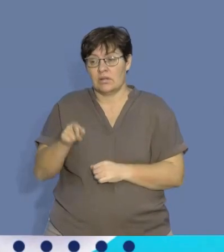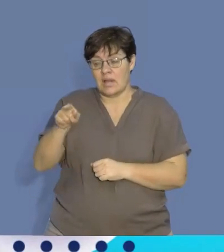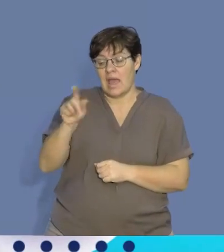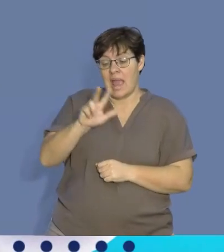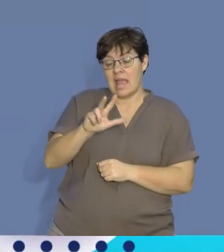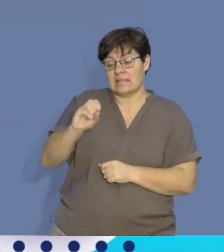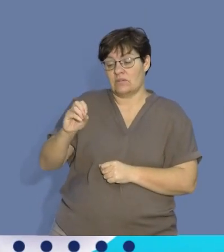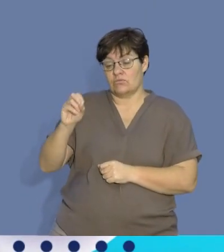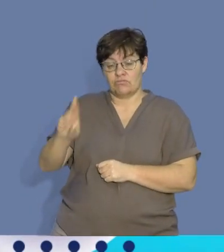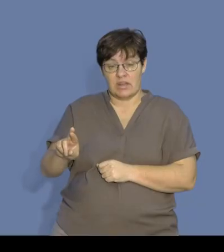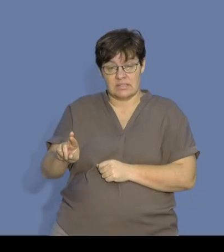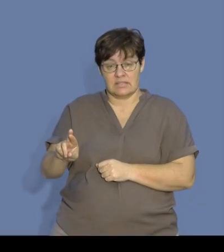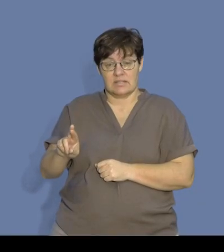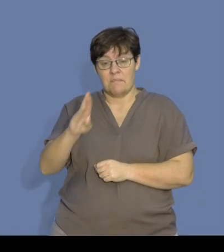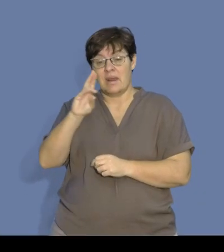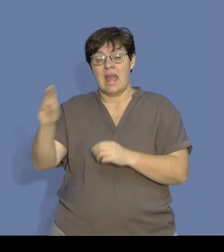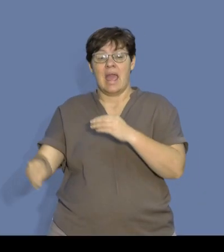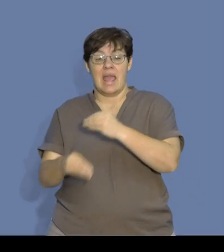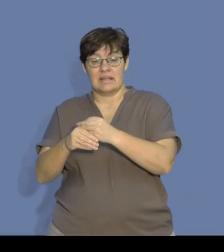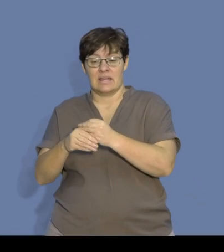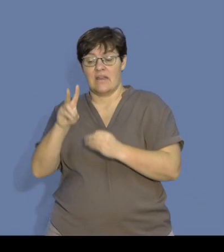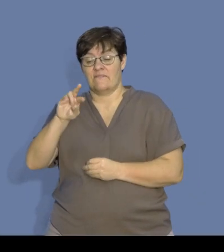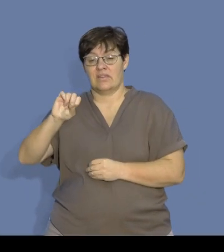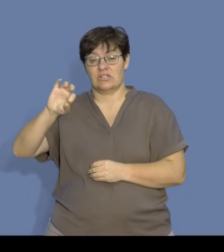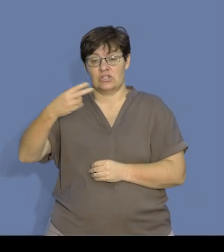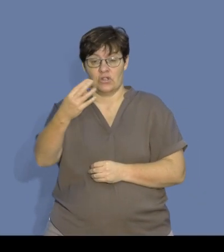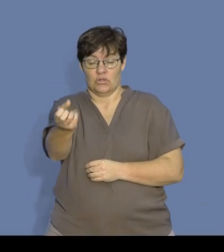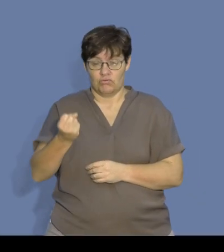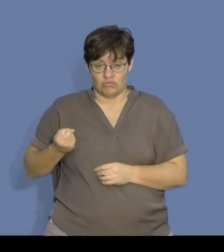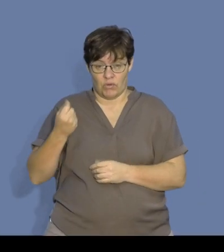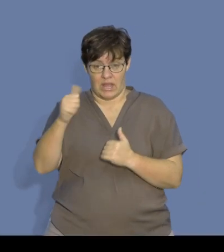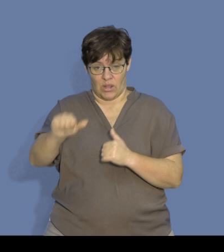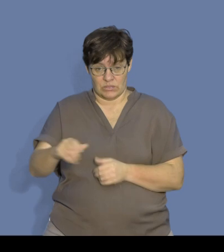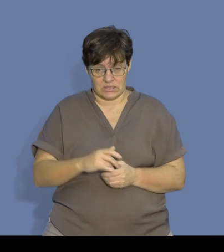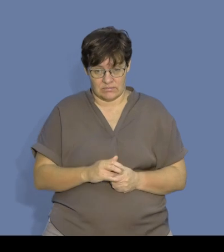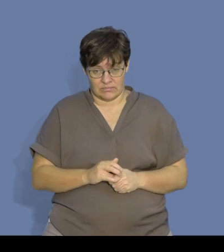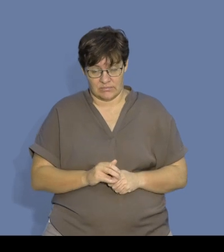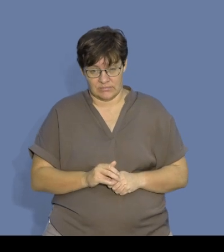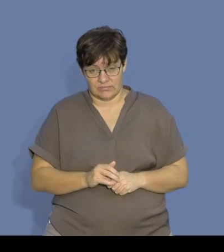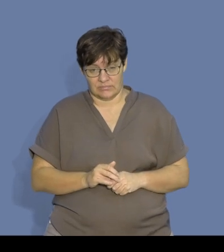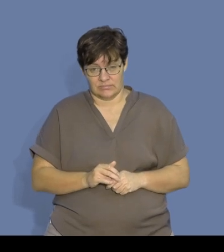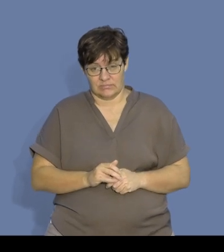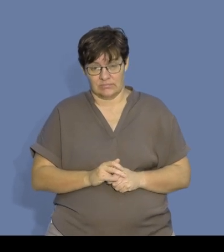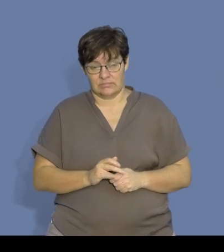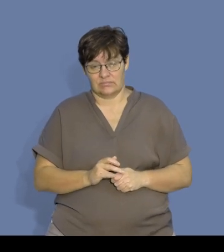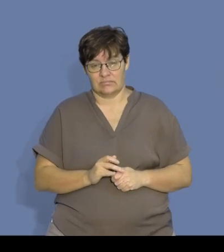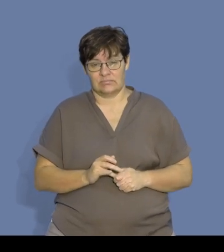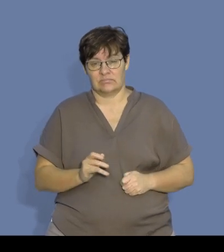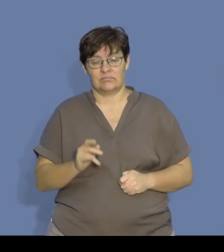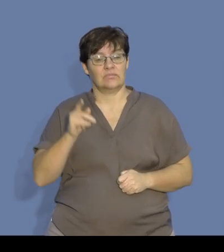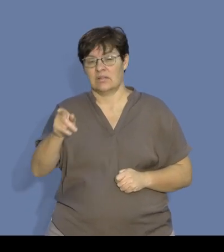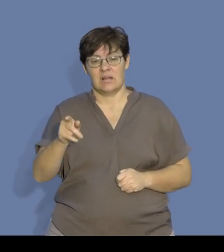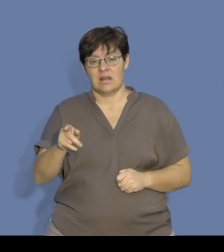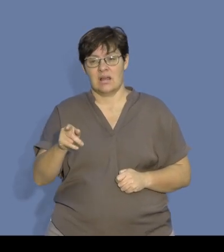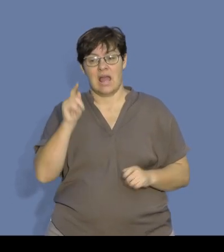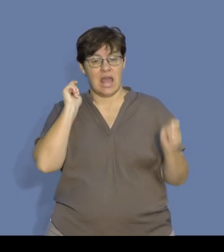continuing, remember that 800 would then be added to Vish's drawings account. Okay, but